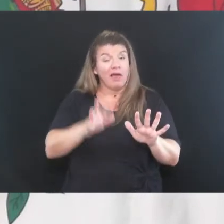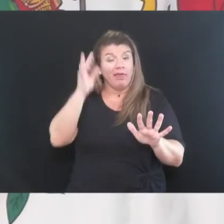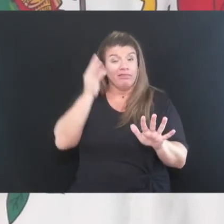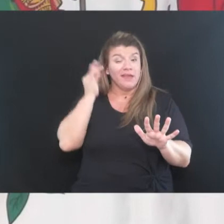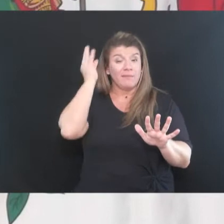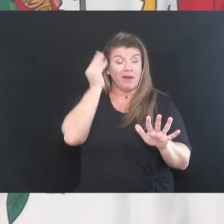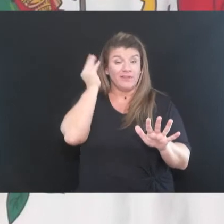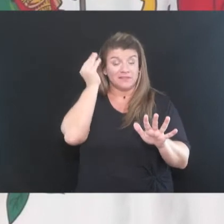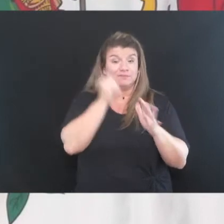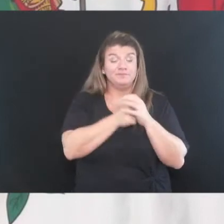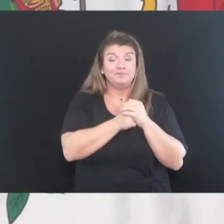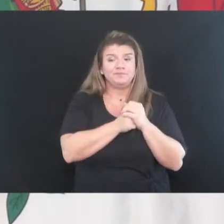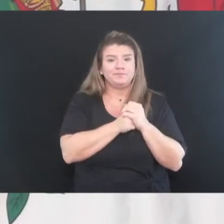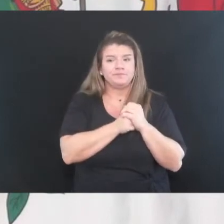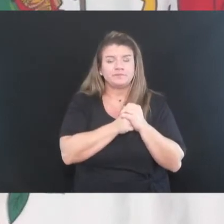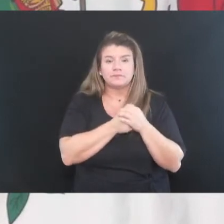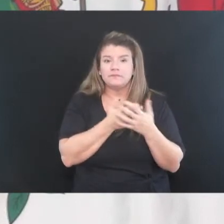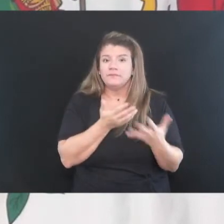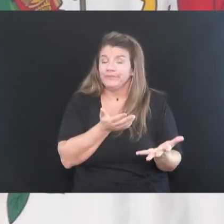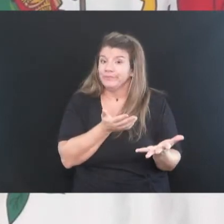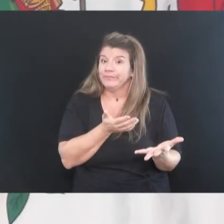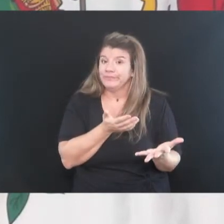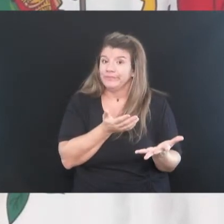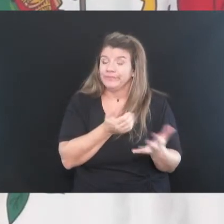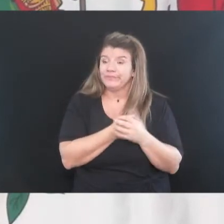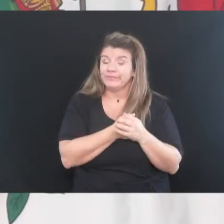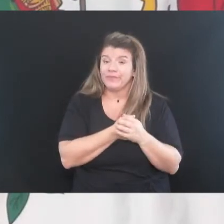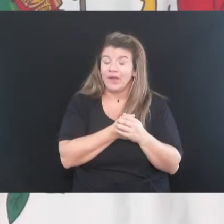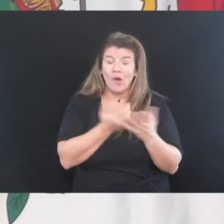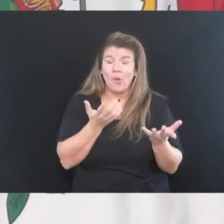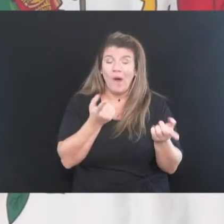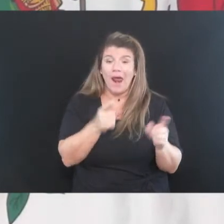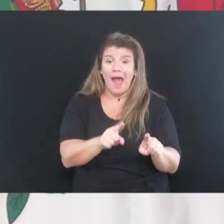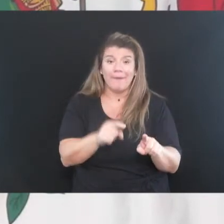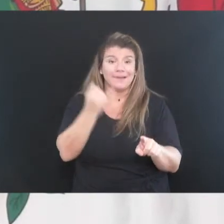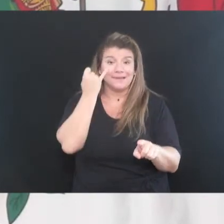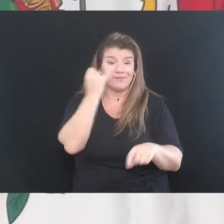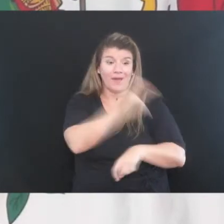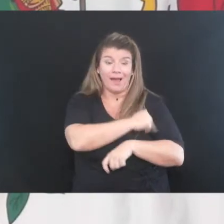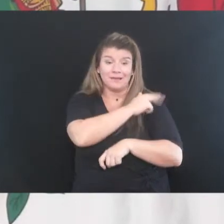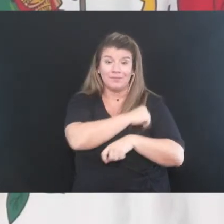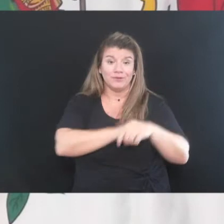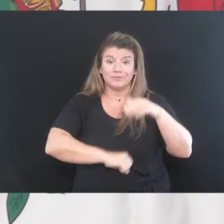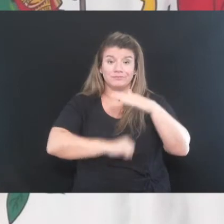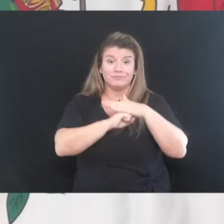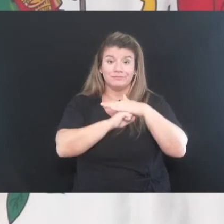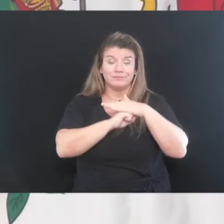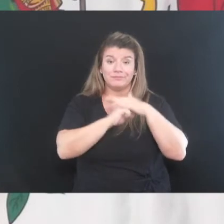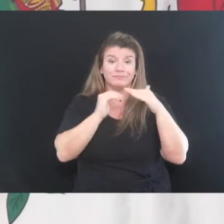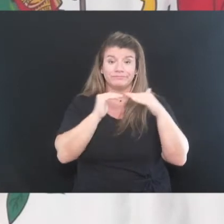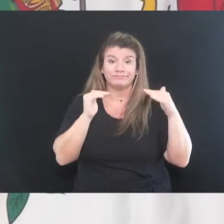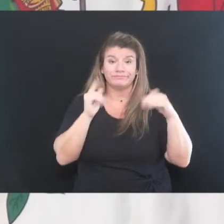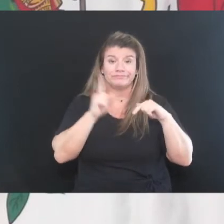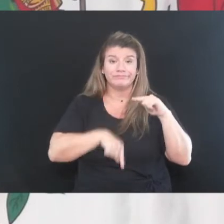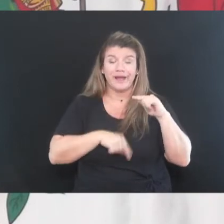think, what are we going to do if we totally overrun our hospitals? You know, whether it be in the next